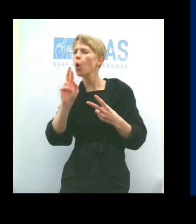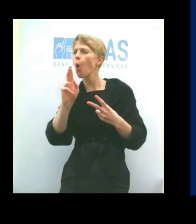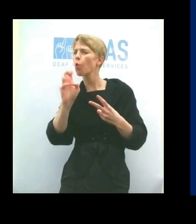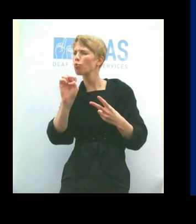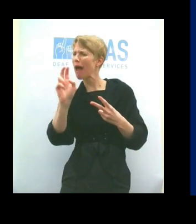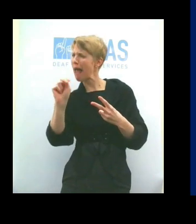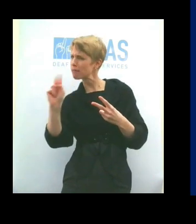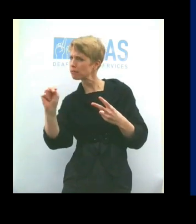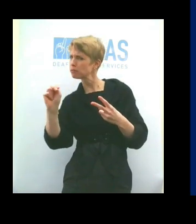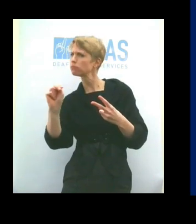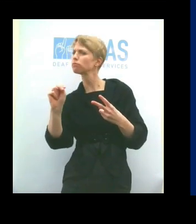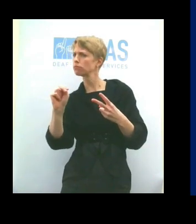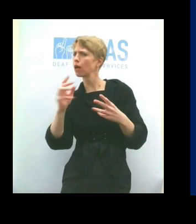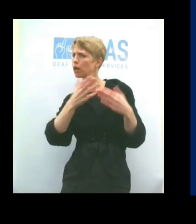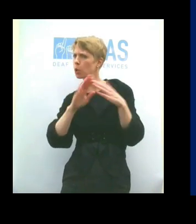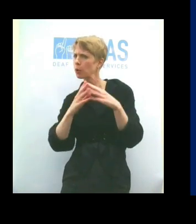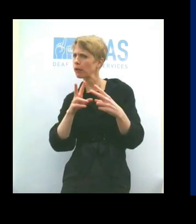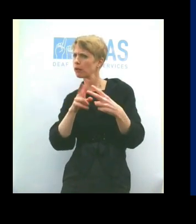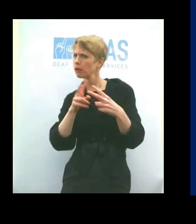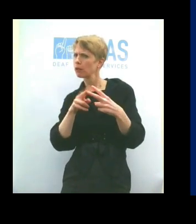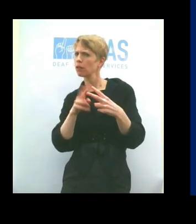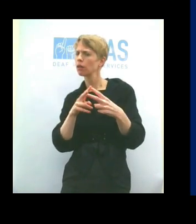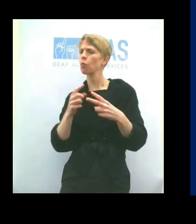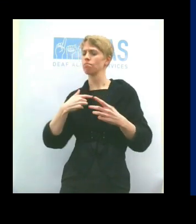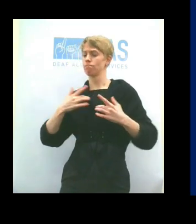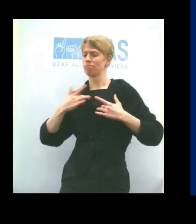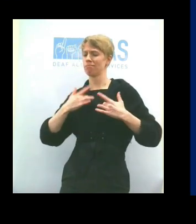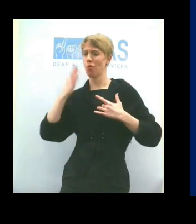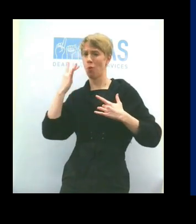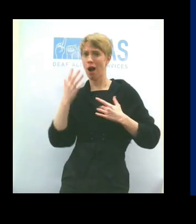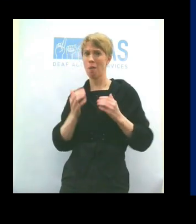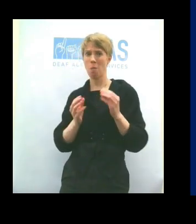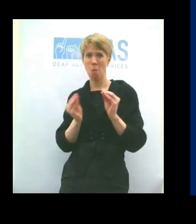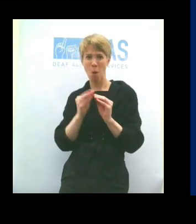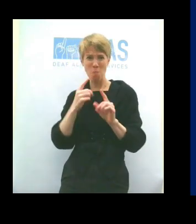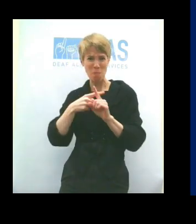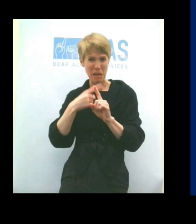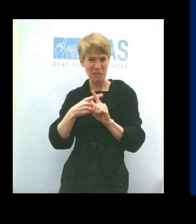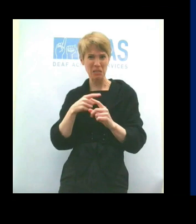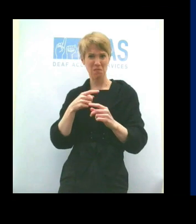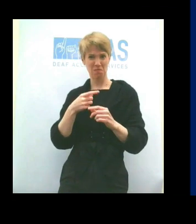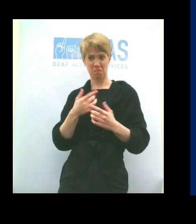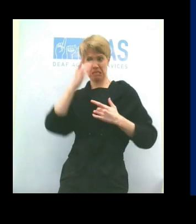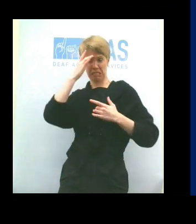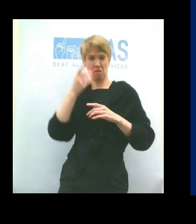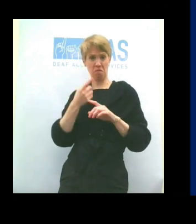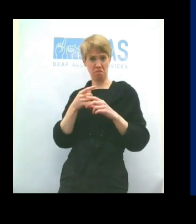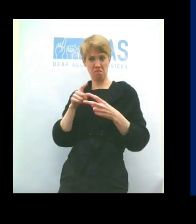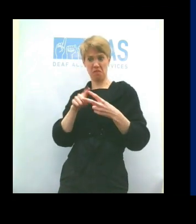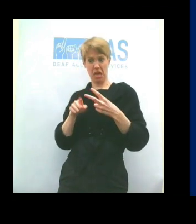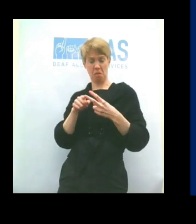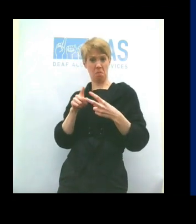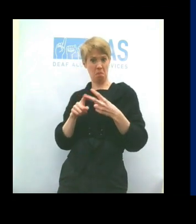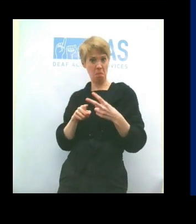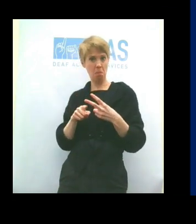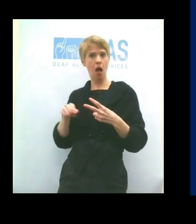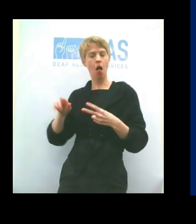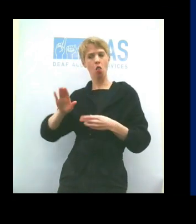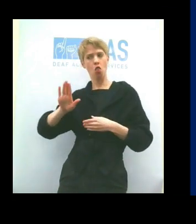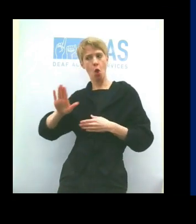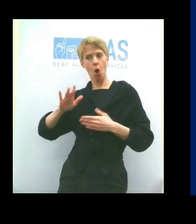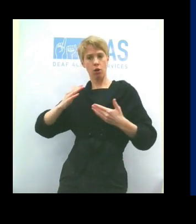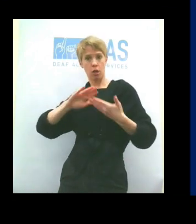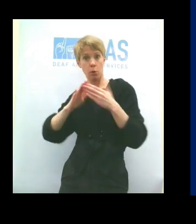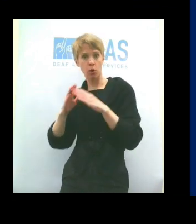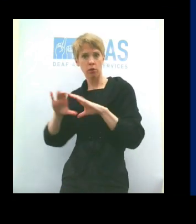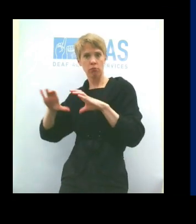a higher percentage of positive tests coming from that community. It is a very tight, close-knit community, and we've been monitoring